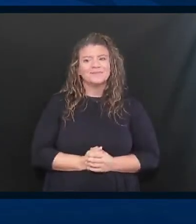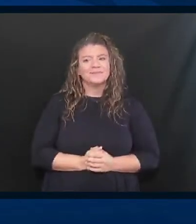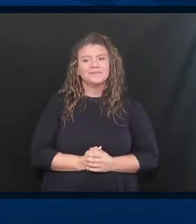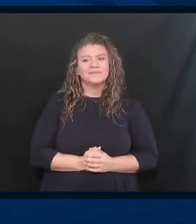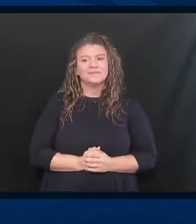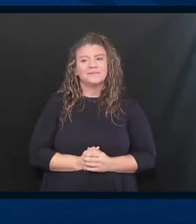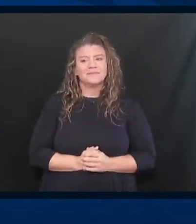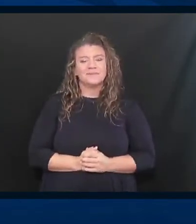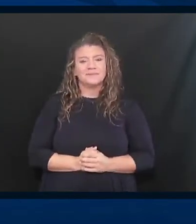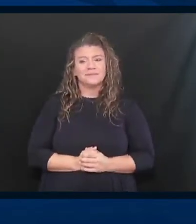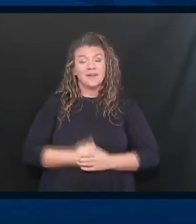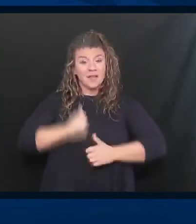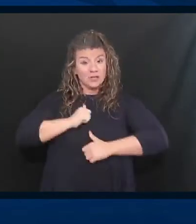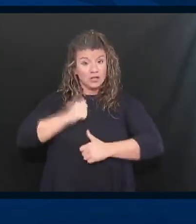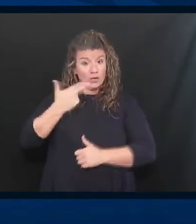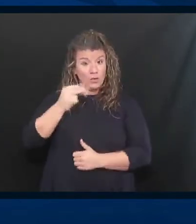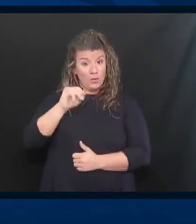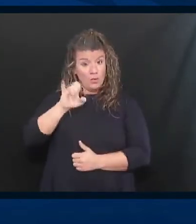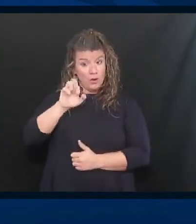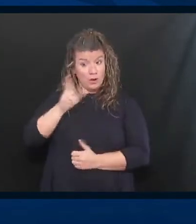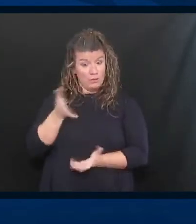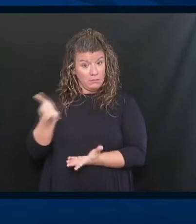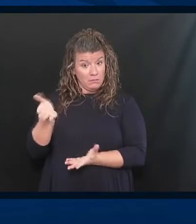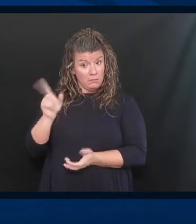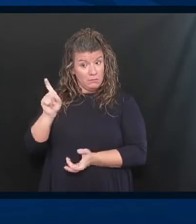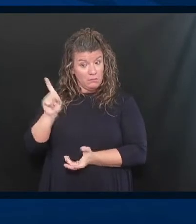General Hoyer, can you do this, sir?